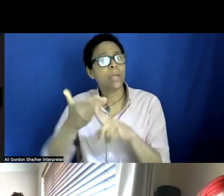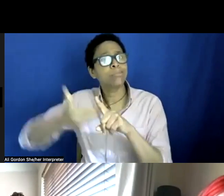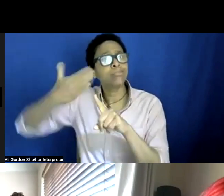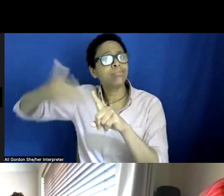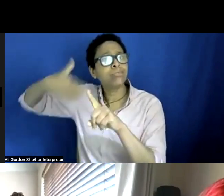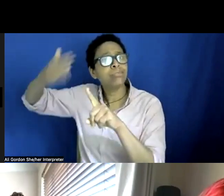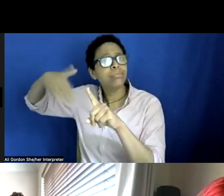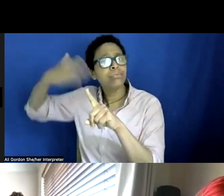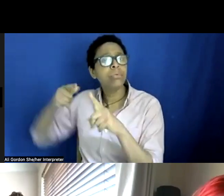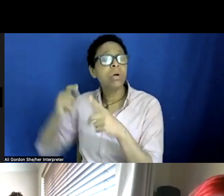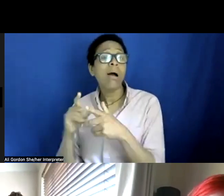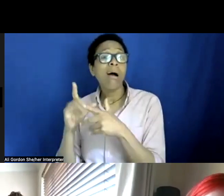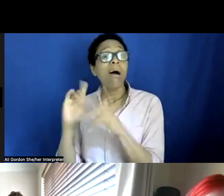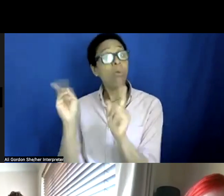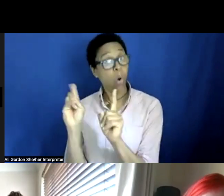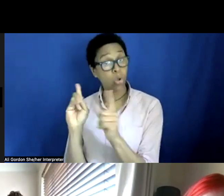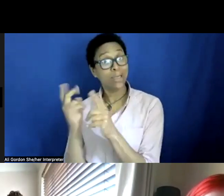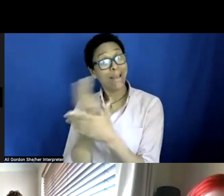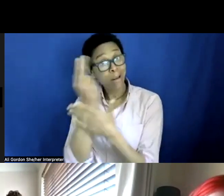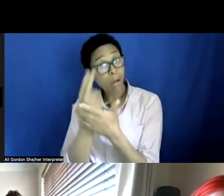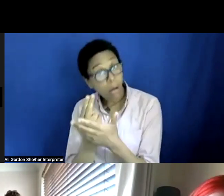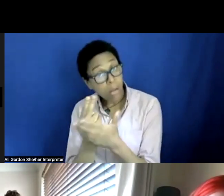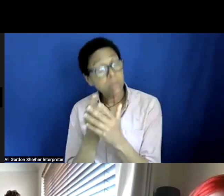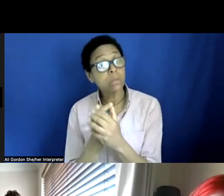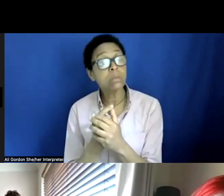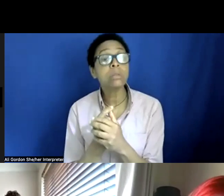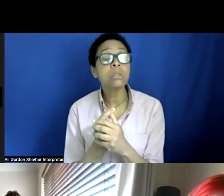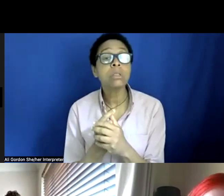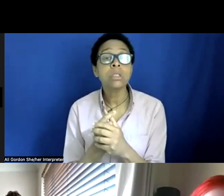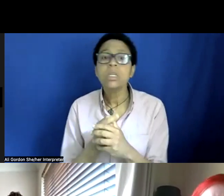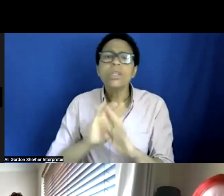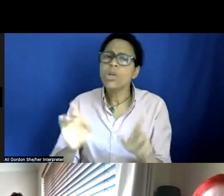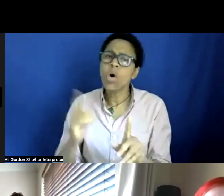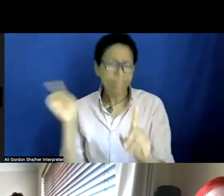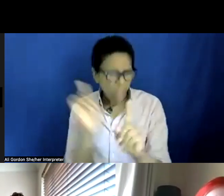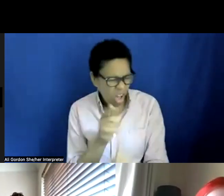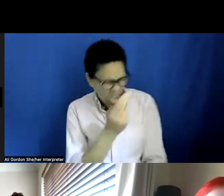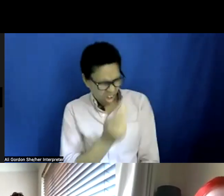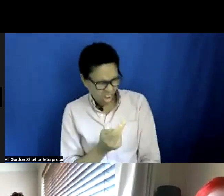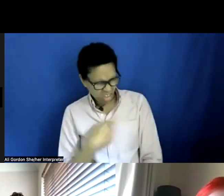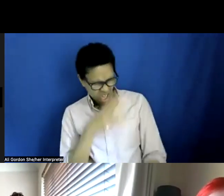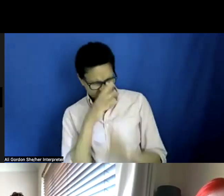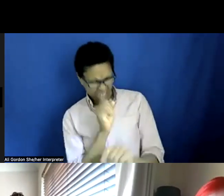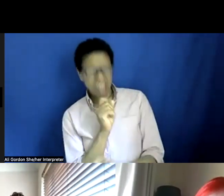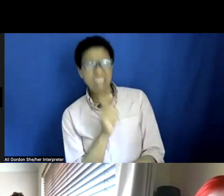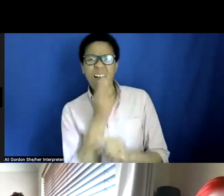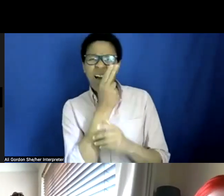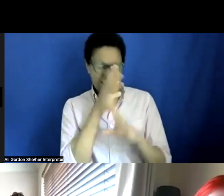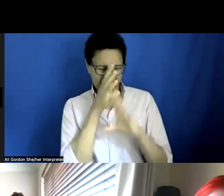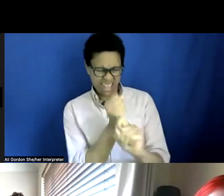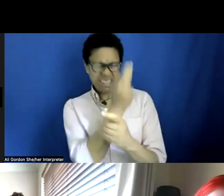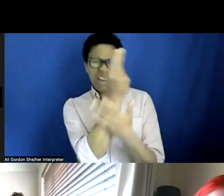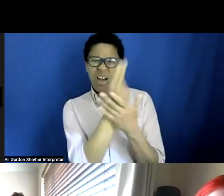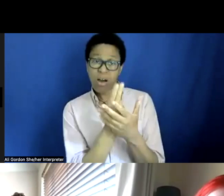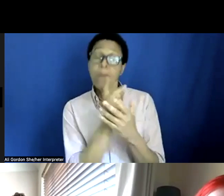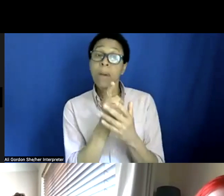think that they're not coming at it from I hate art, but it's probably coming from